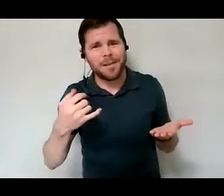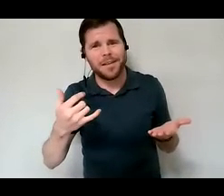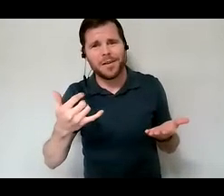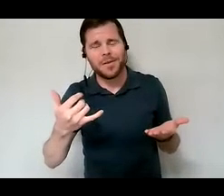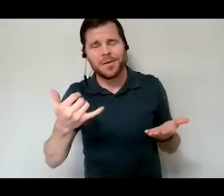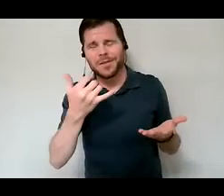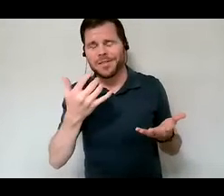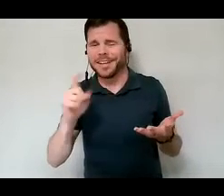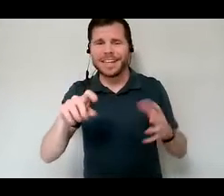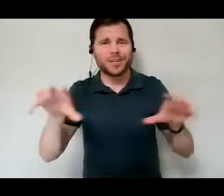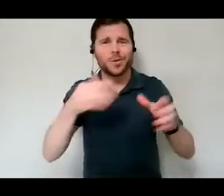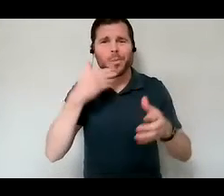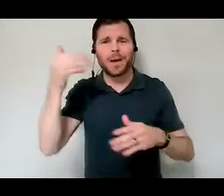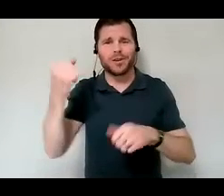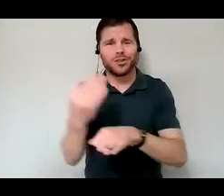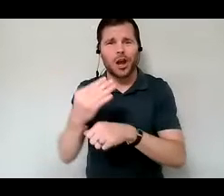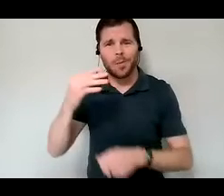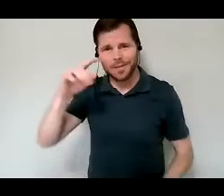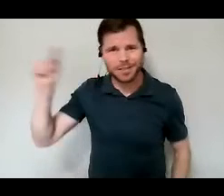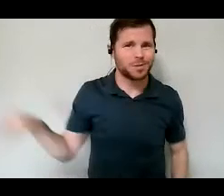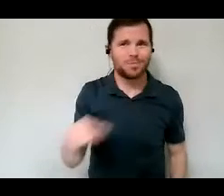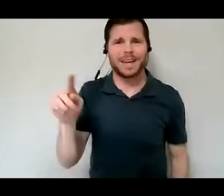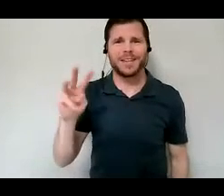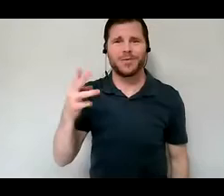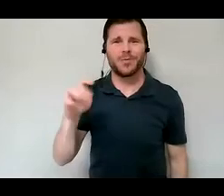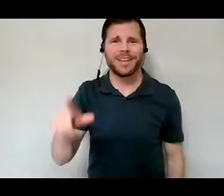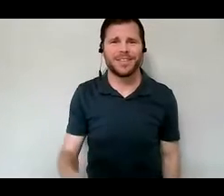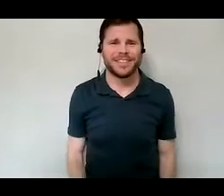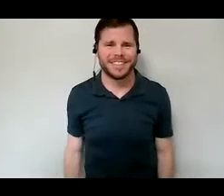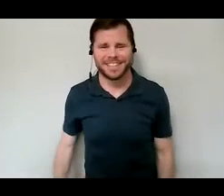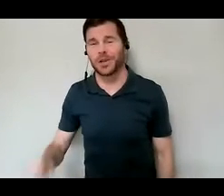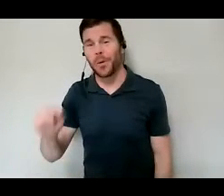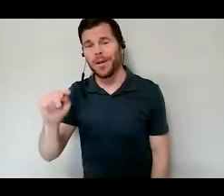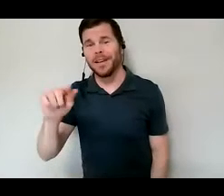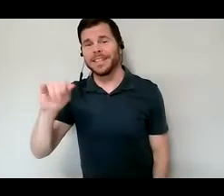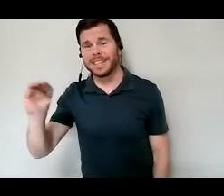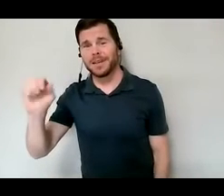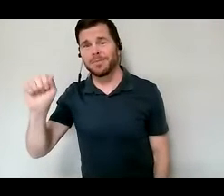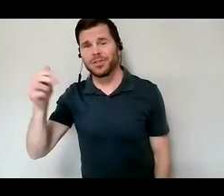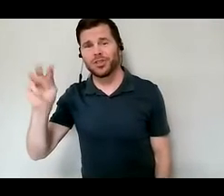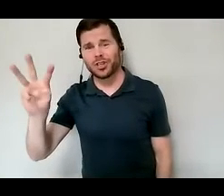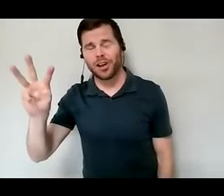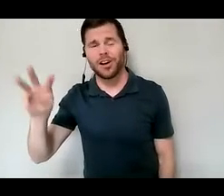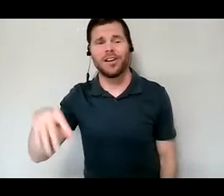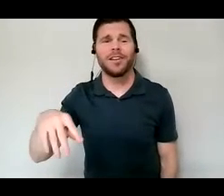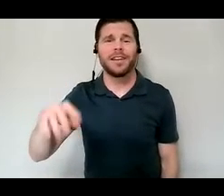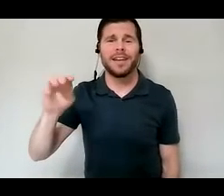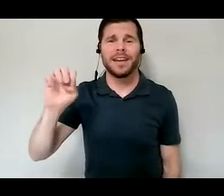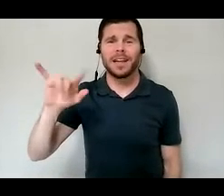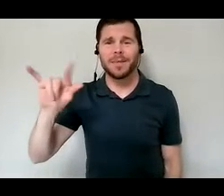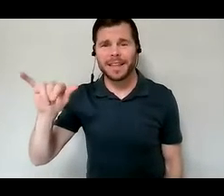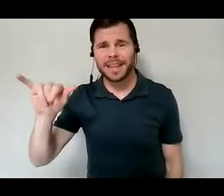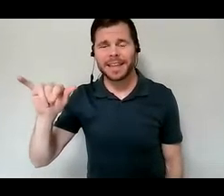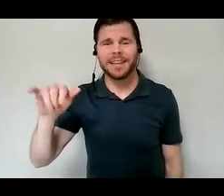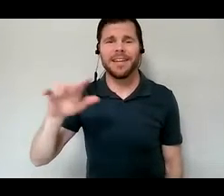Clearly fixed. Well, we got Tim Shaw winning day 1, Emily winning day 2 and 4,